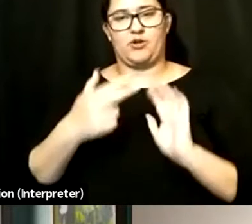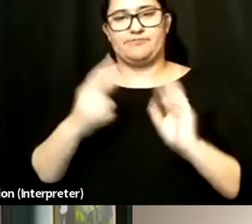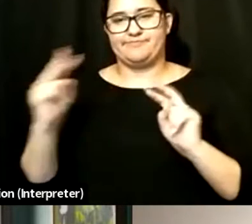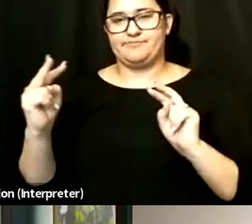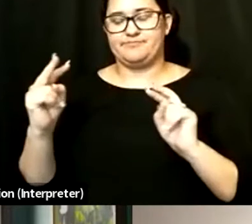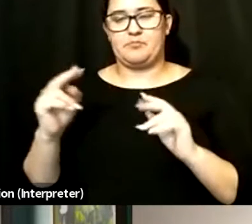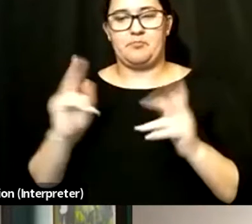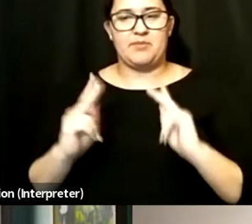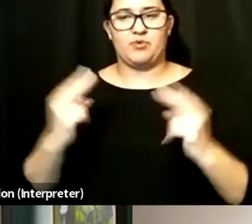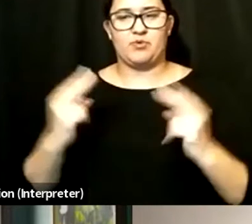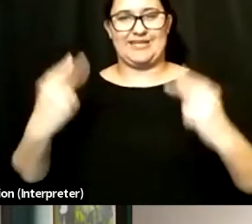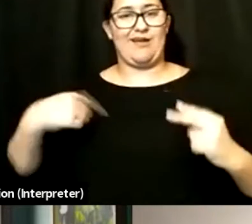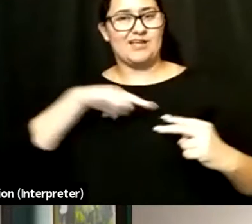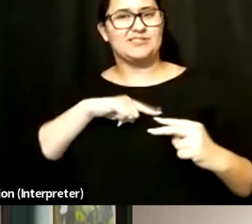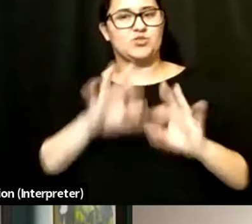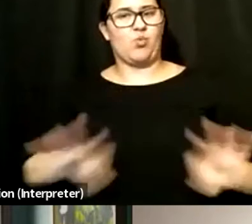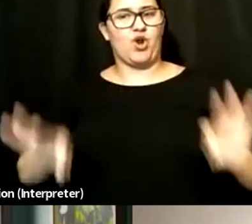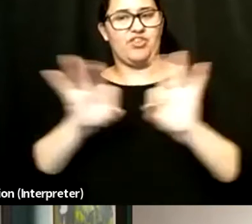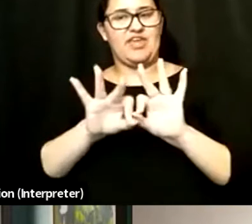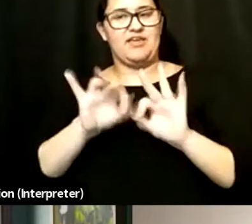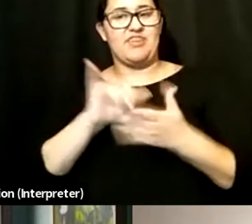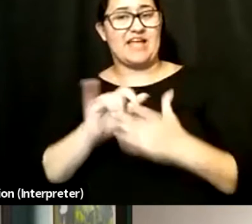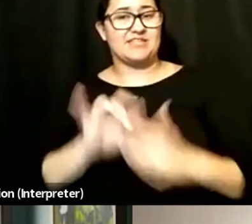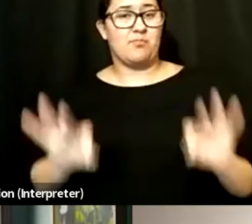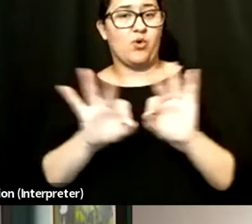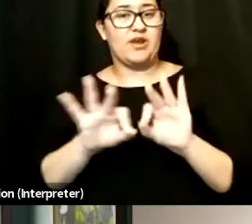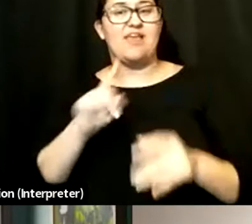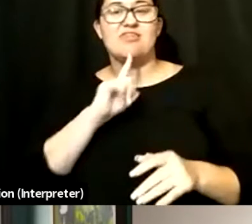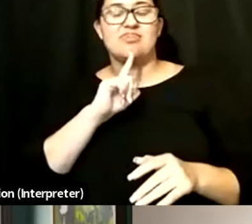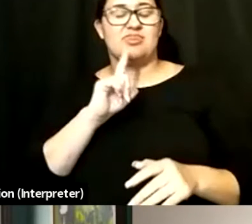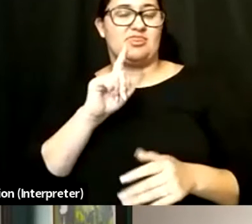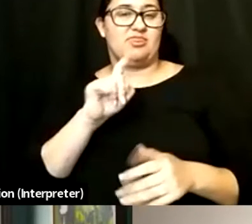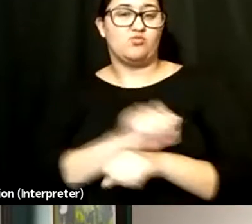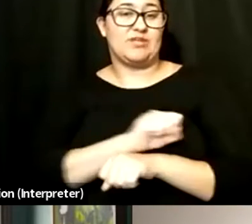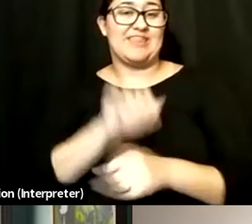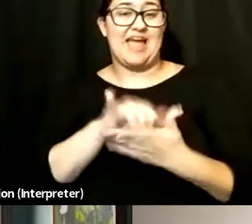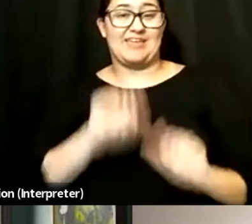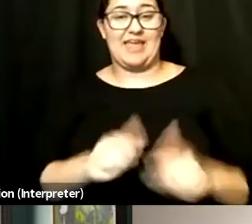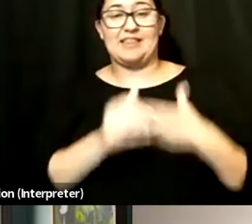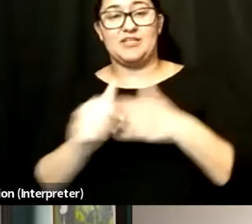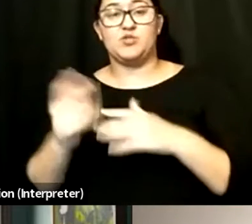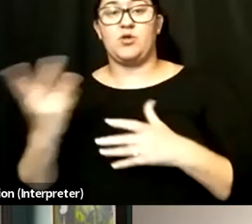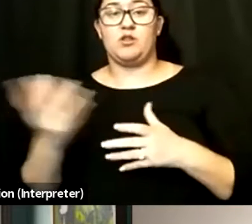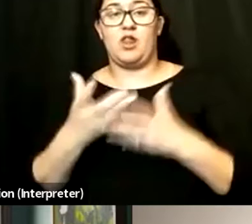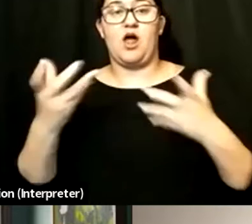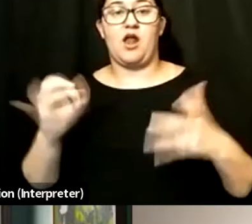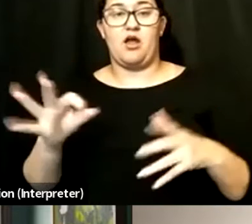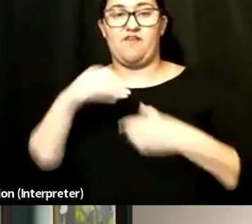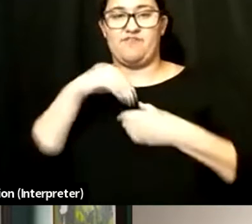your identity and your value. And that can really lead to a lot of internalized ableism that